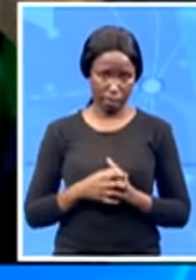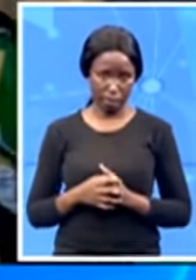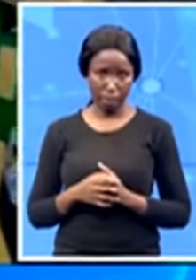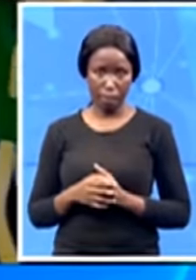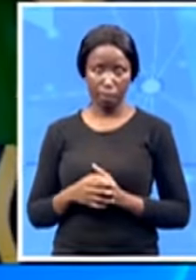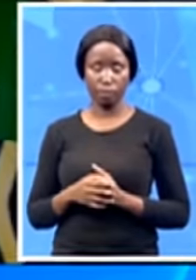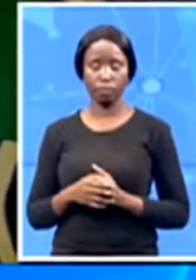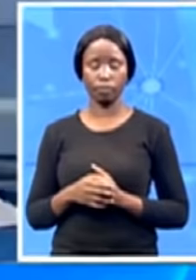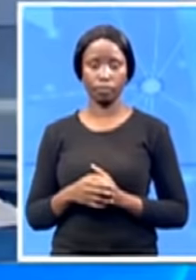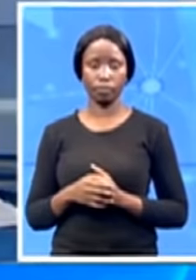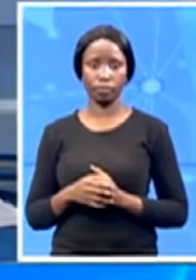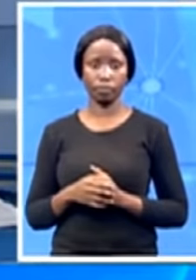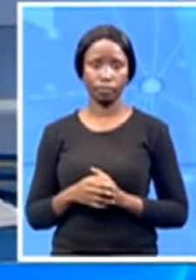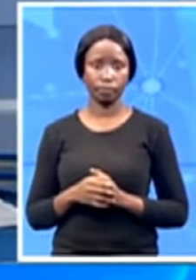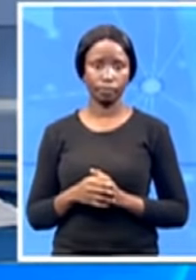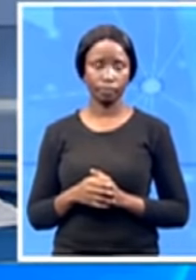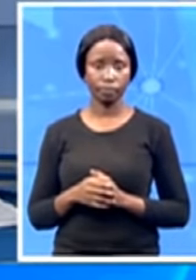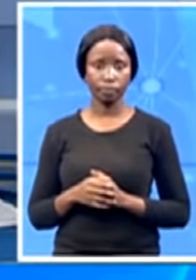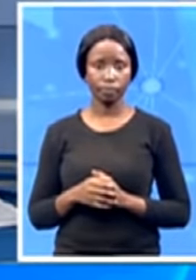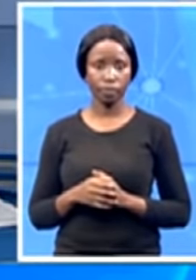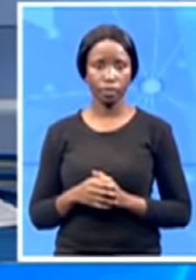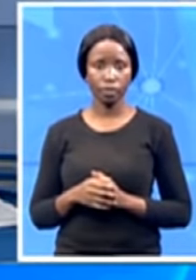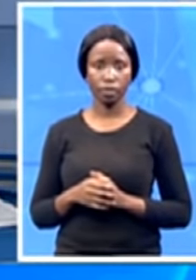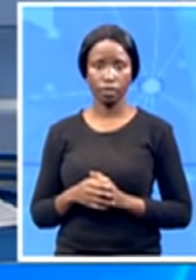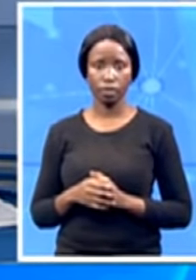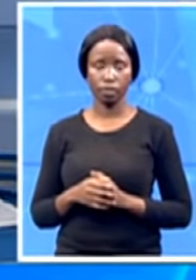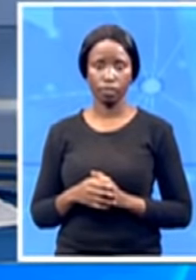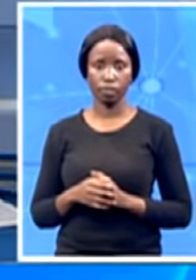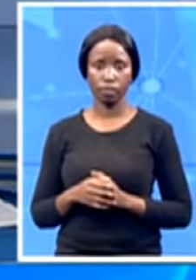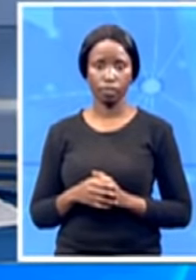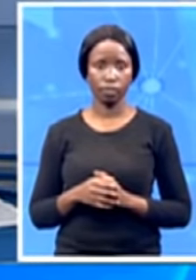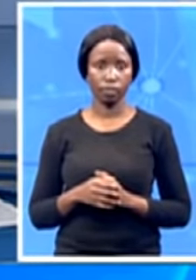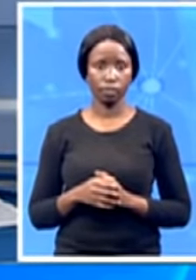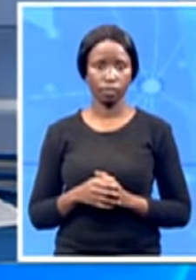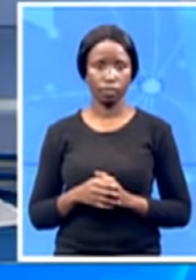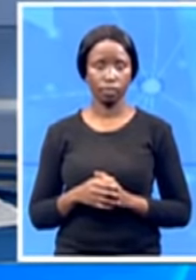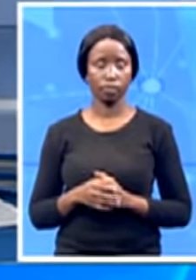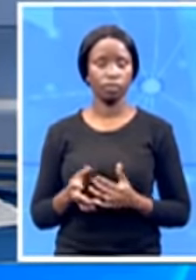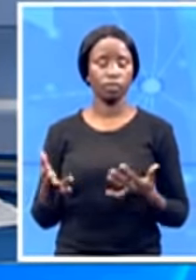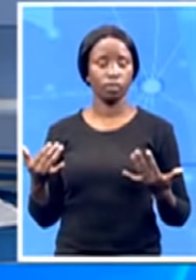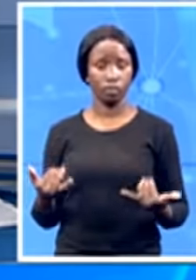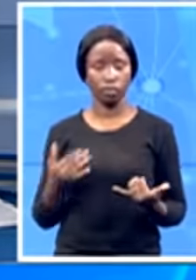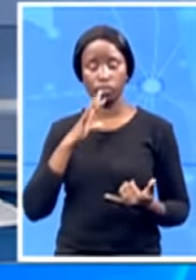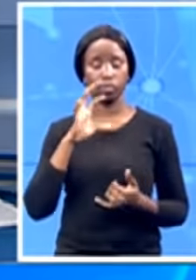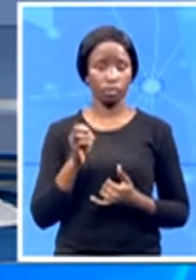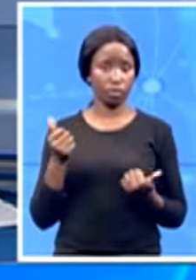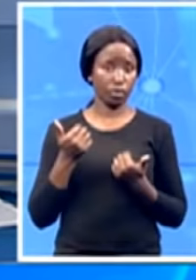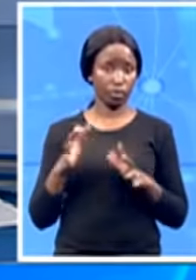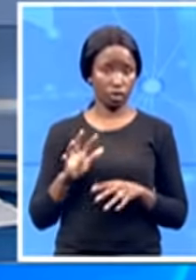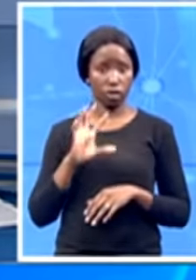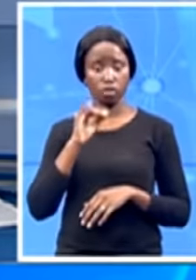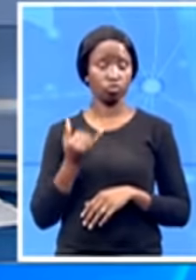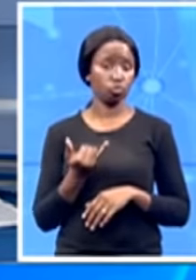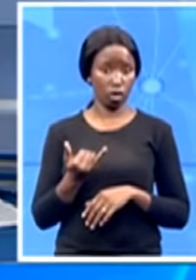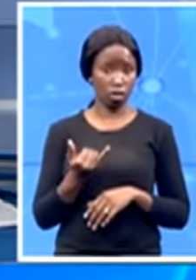News, Johannesburg. Well, related to this, we're asking our questions today to take part in our